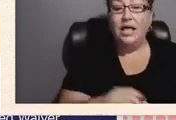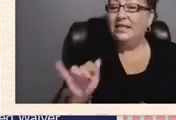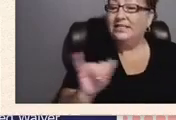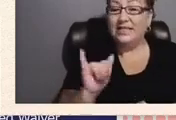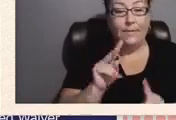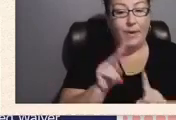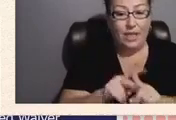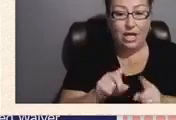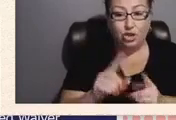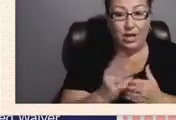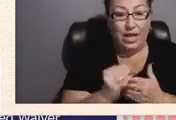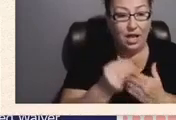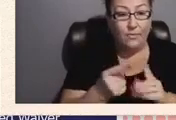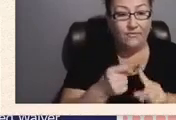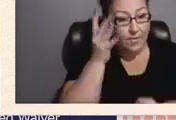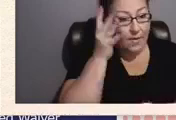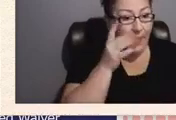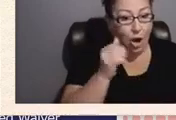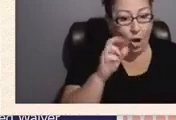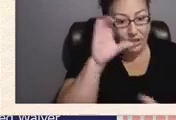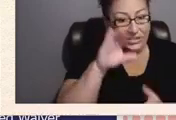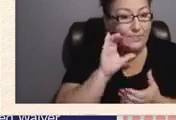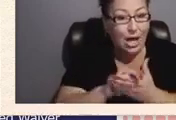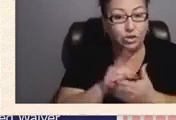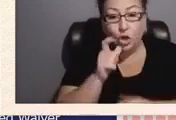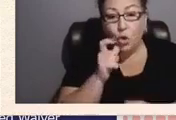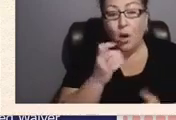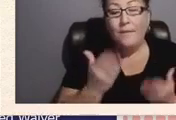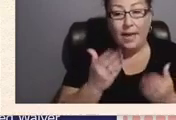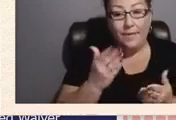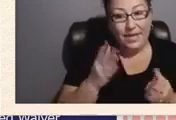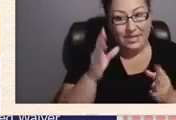income from a parent or spouse who may be deemed to the youth.